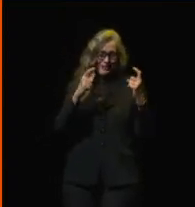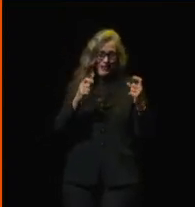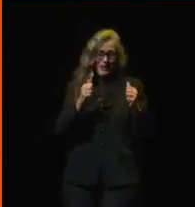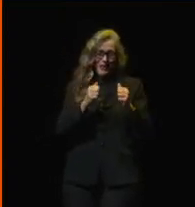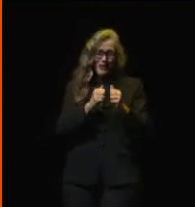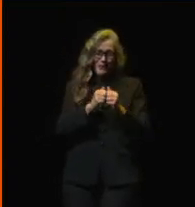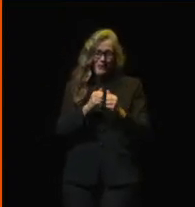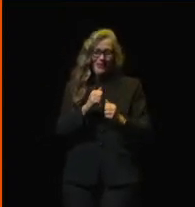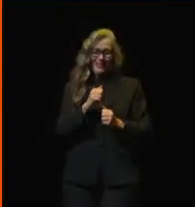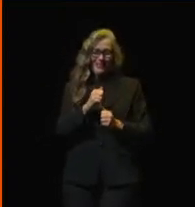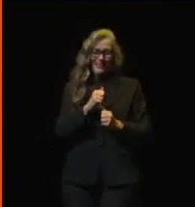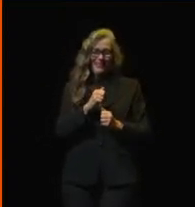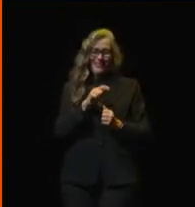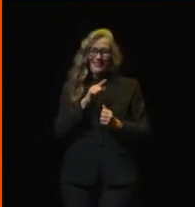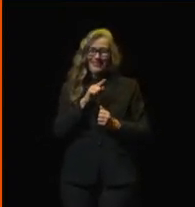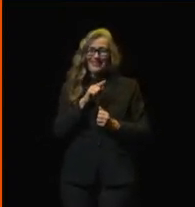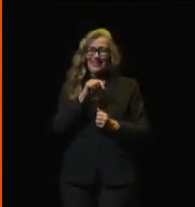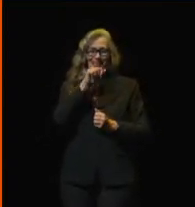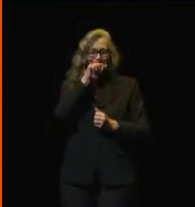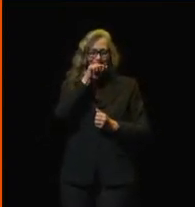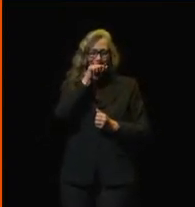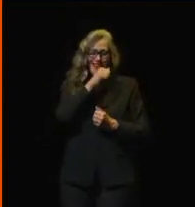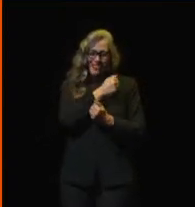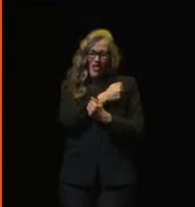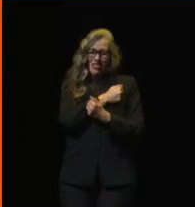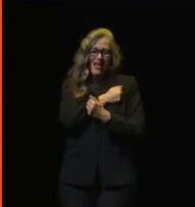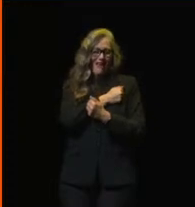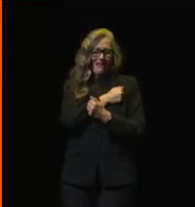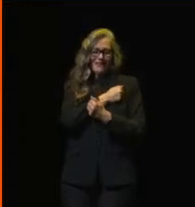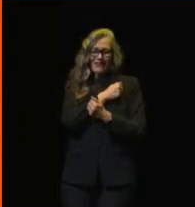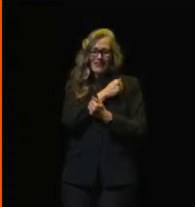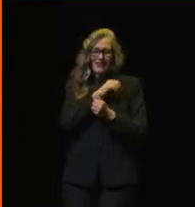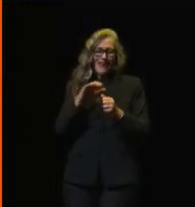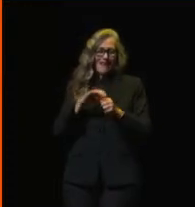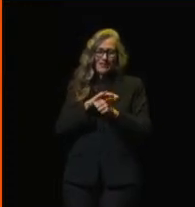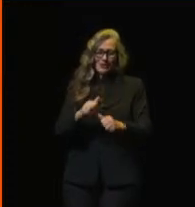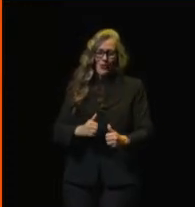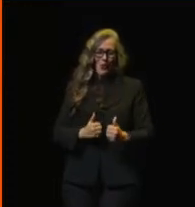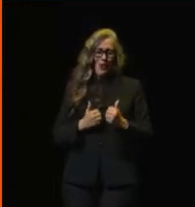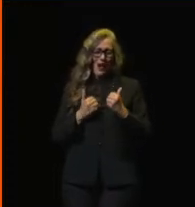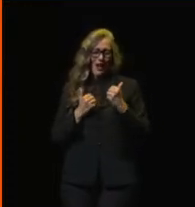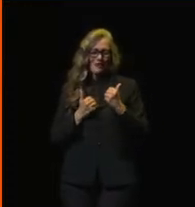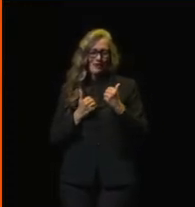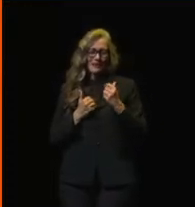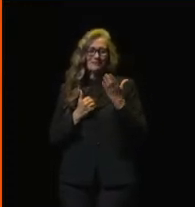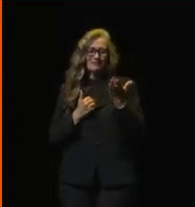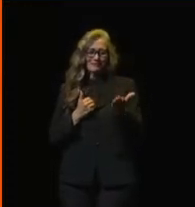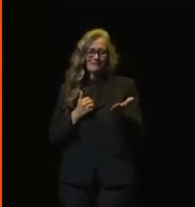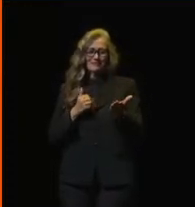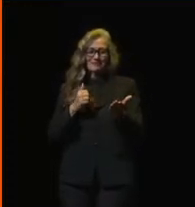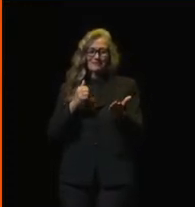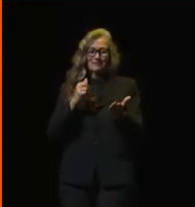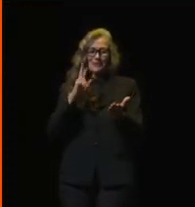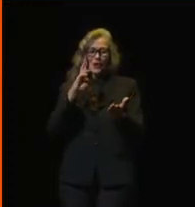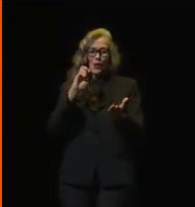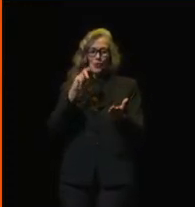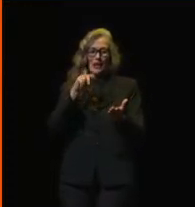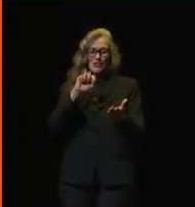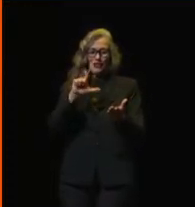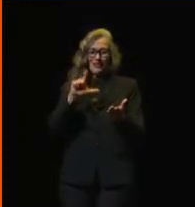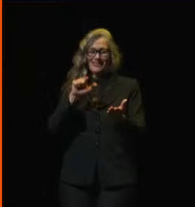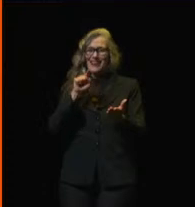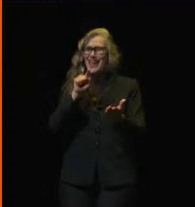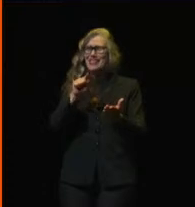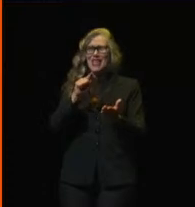Rachel. And they were basking in the glory of a newborn son, Carl, and a future that could not have